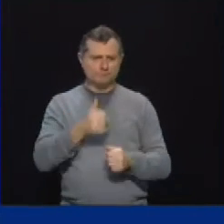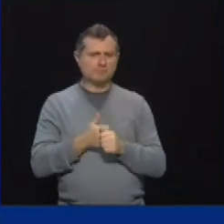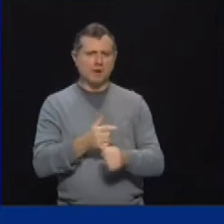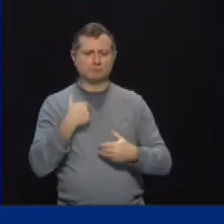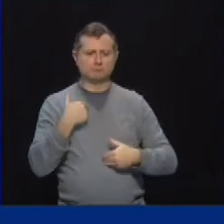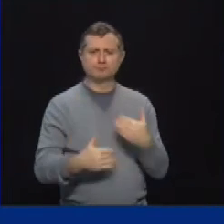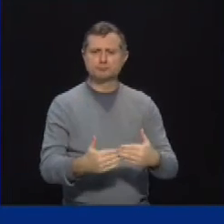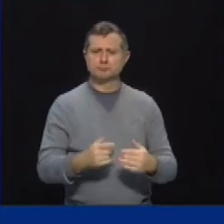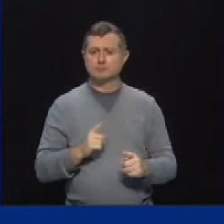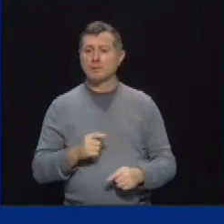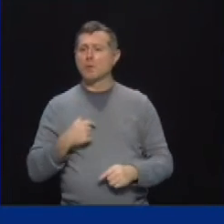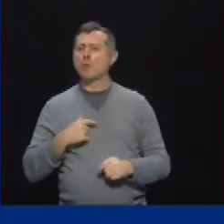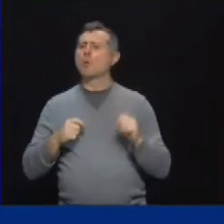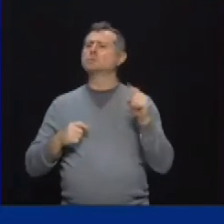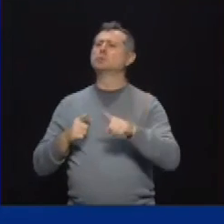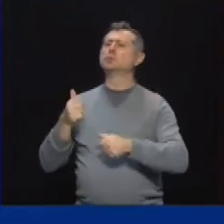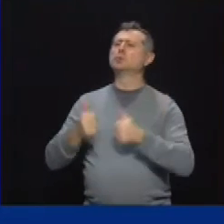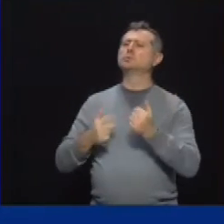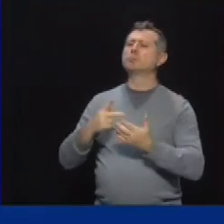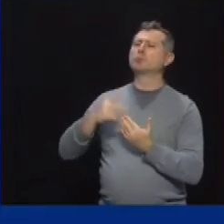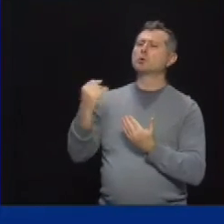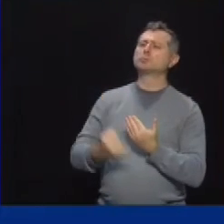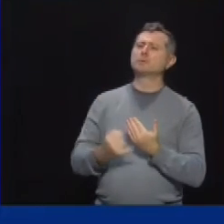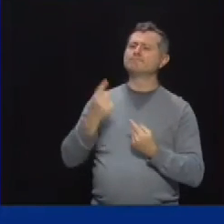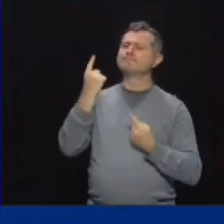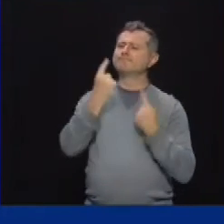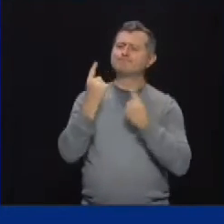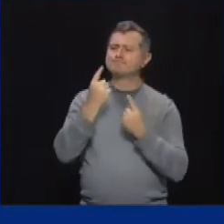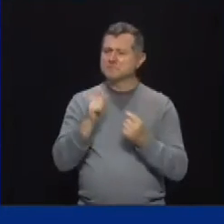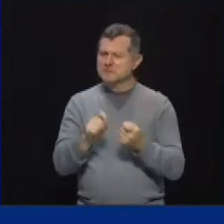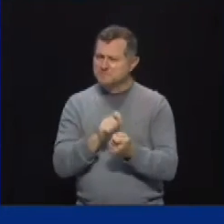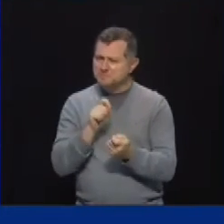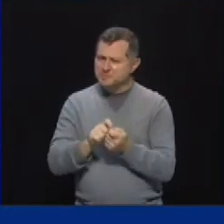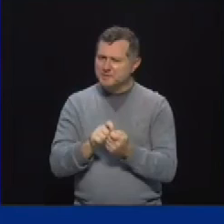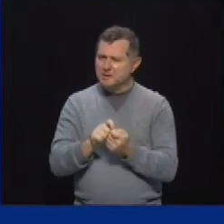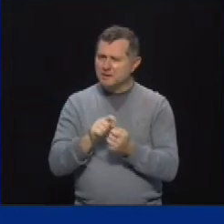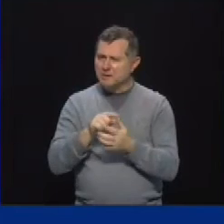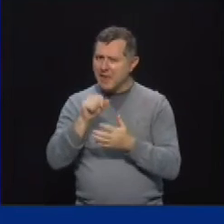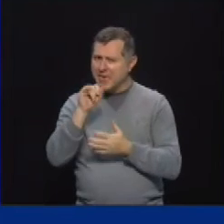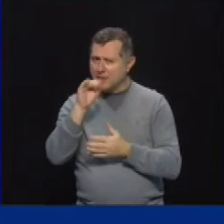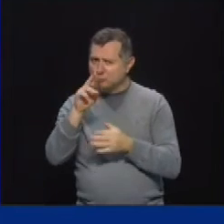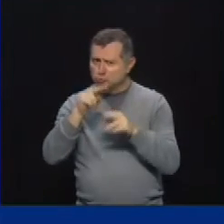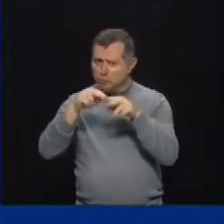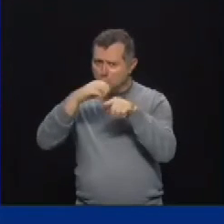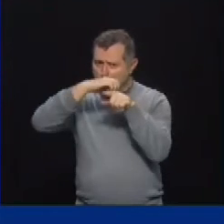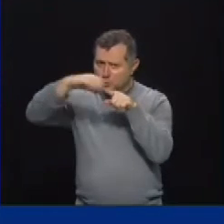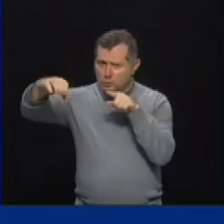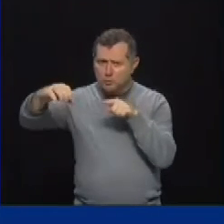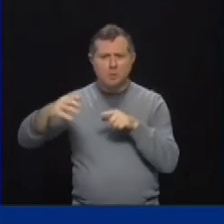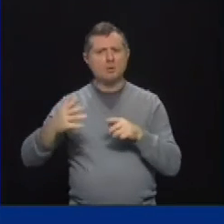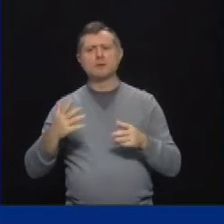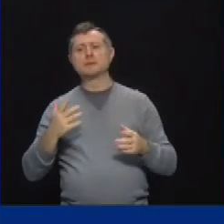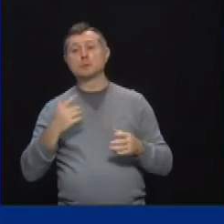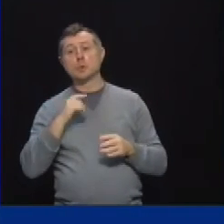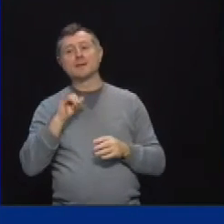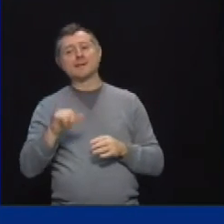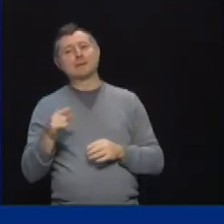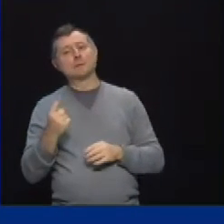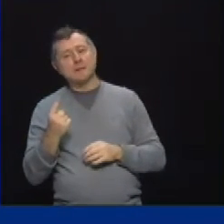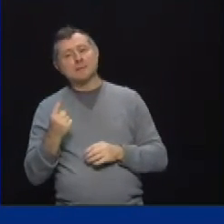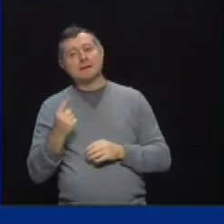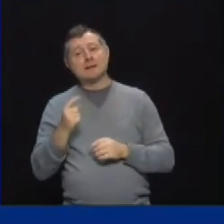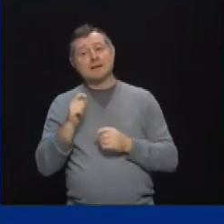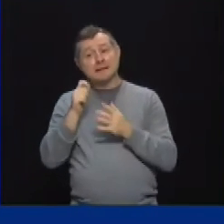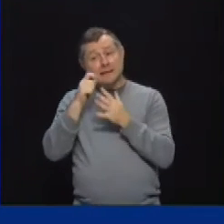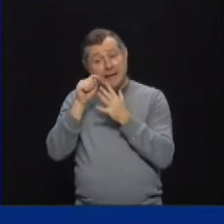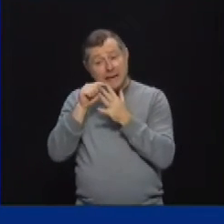projects do you have questions about, specifically the air train? Is that I'm looking closely at the air train. I'm looking at every single project, and I want to know the status. I want to